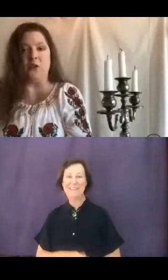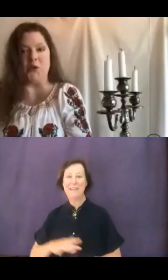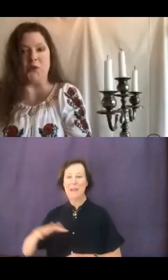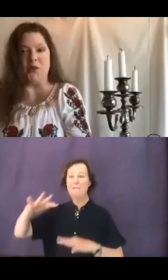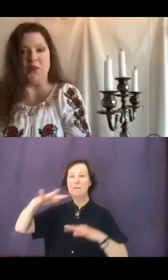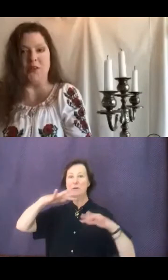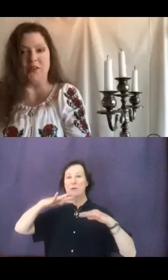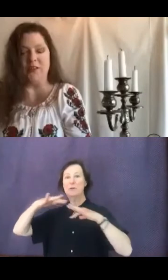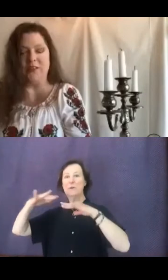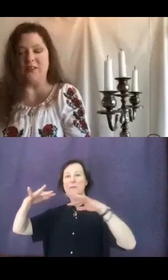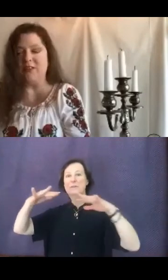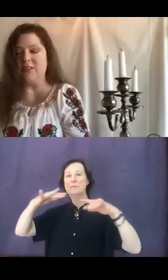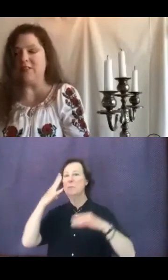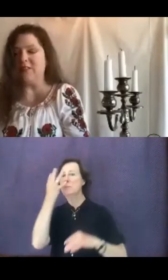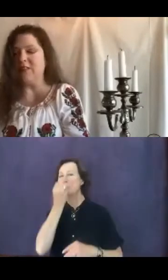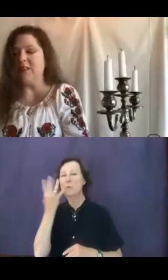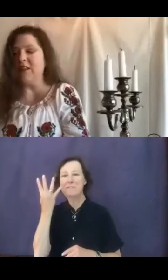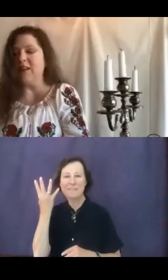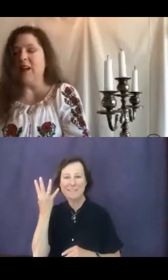hovers the beautiful.